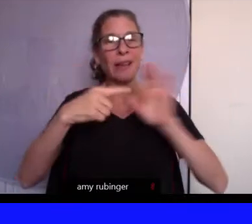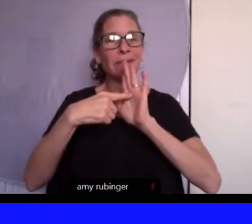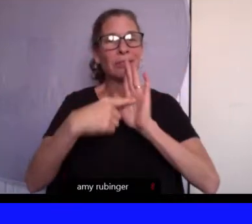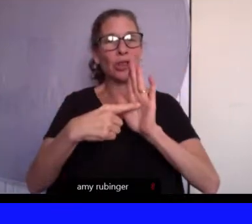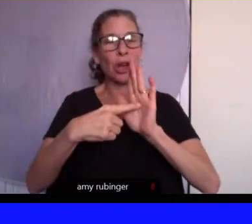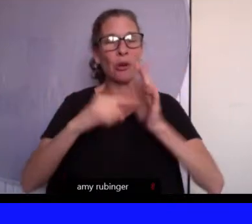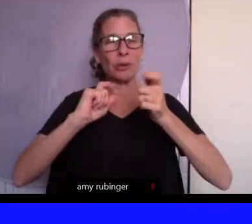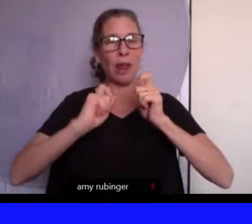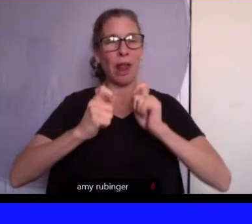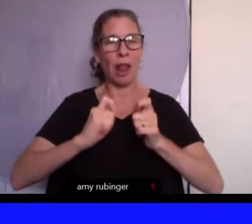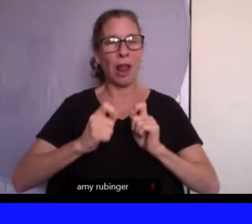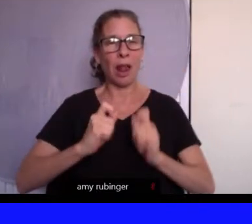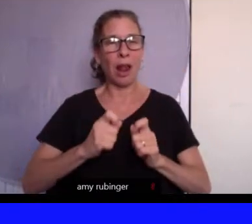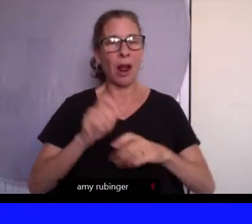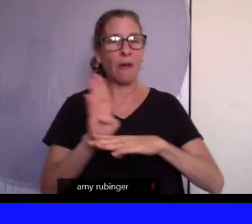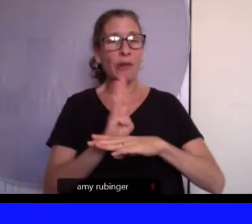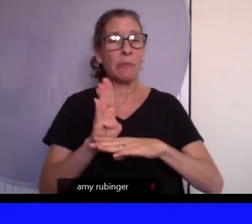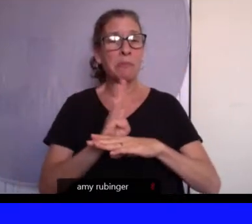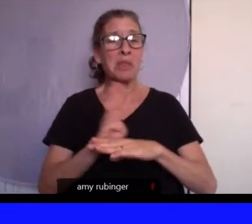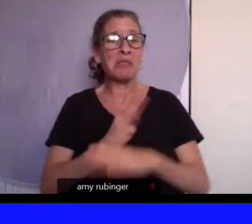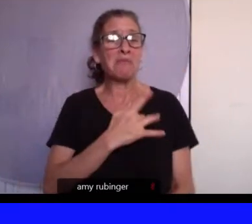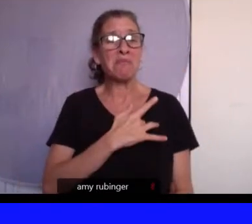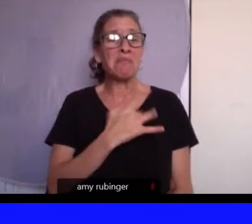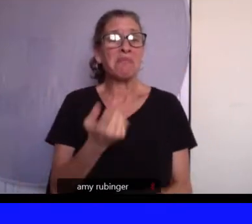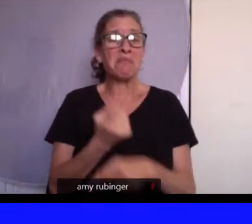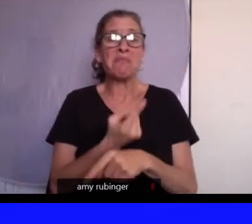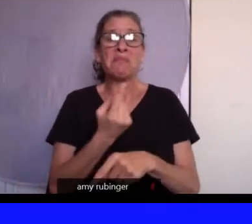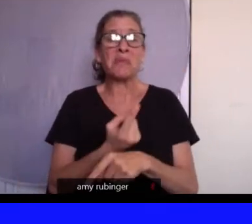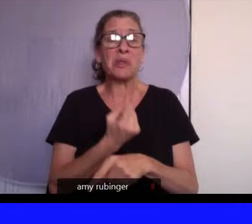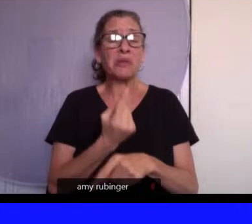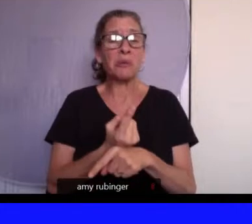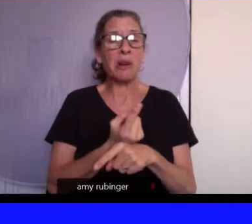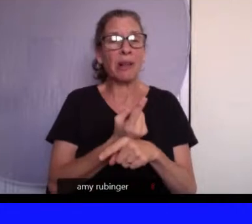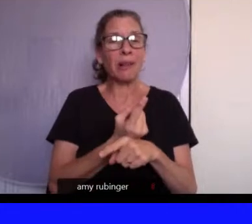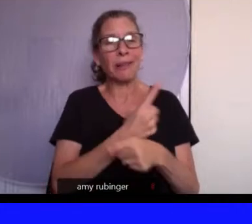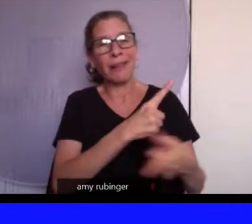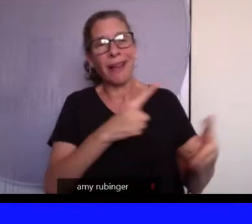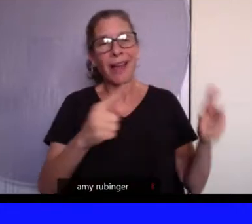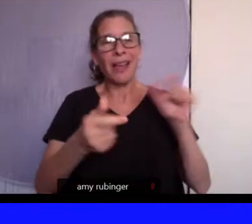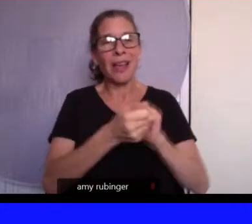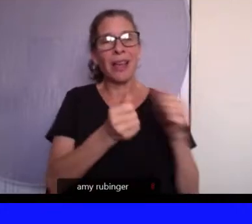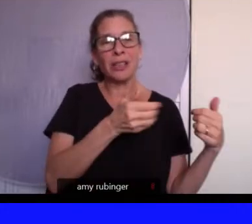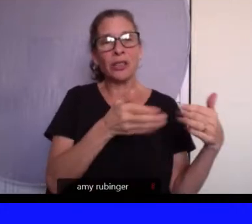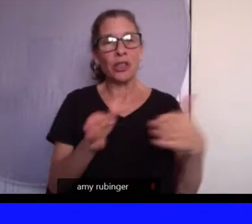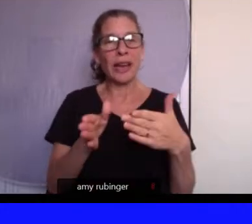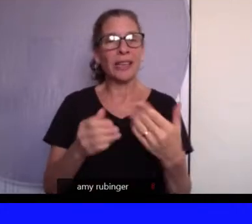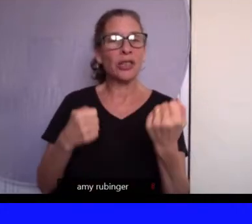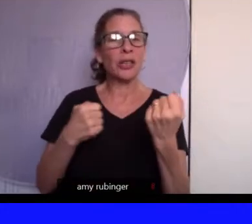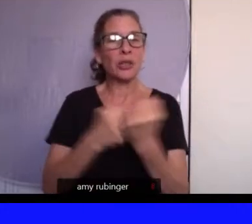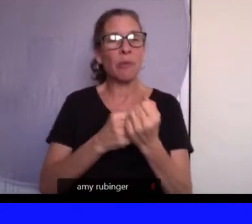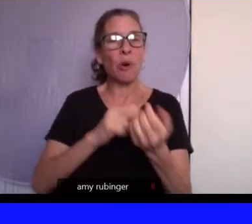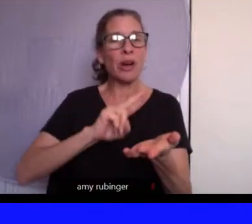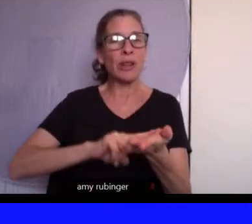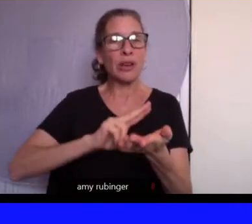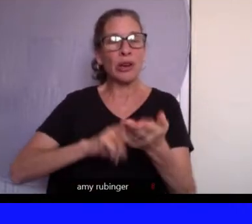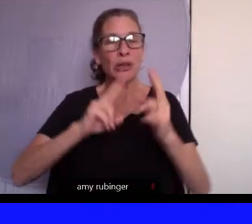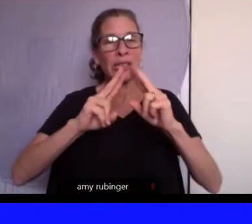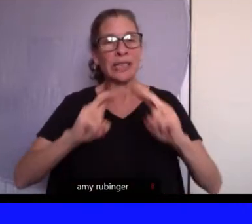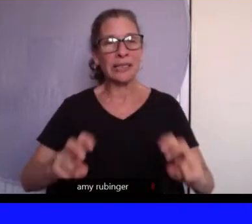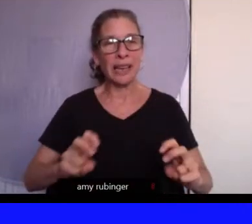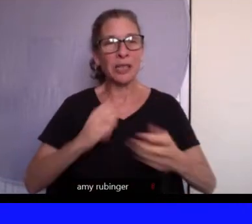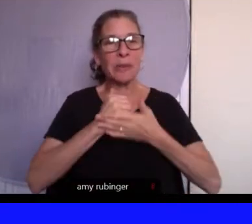in uncovering these barriers and continue to develop partnerships with home care, virtual express care,